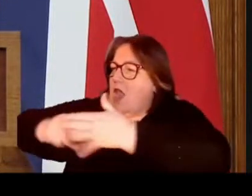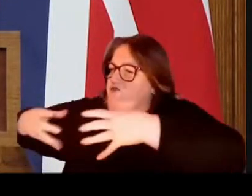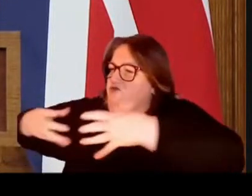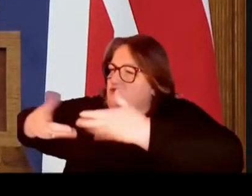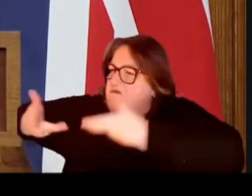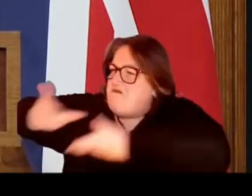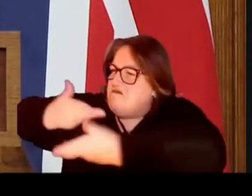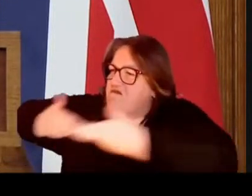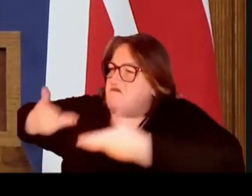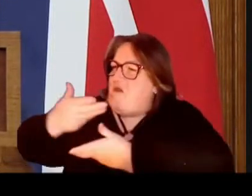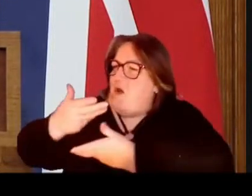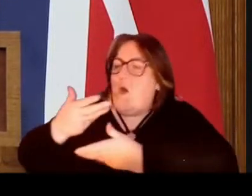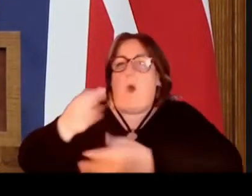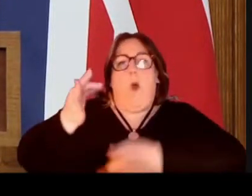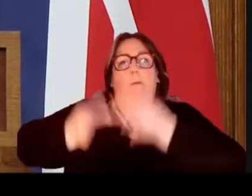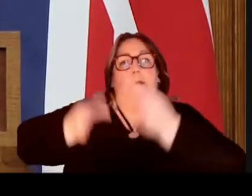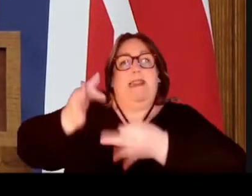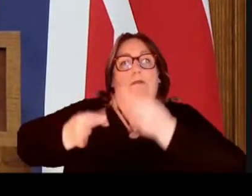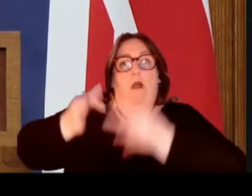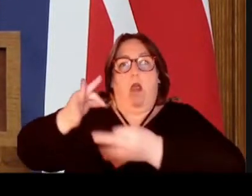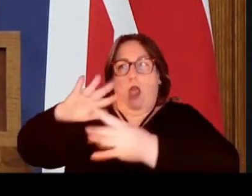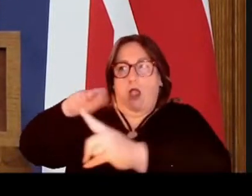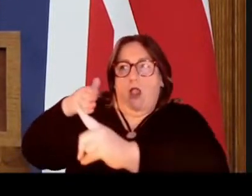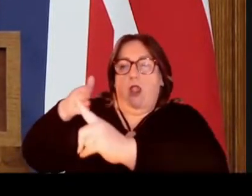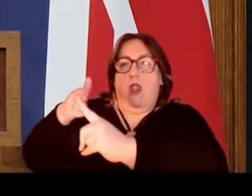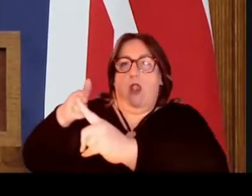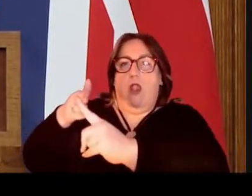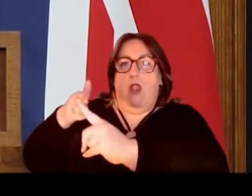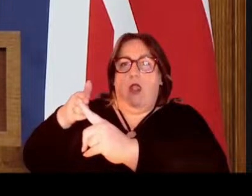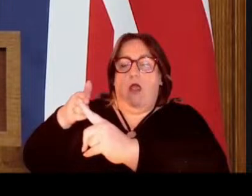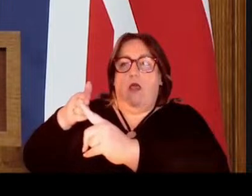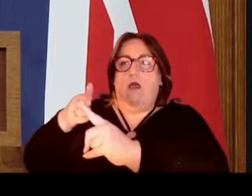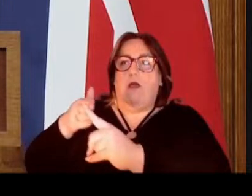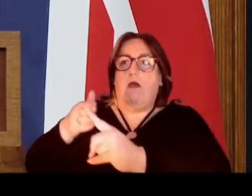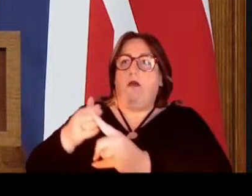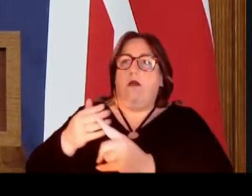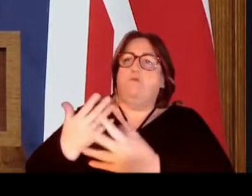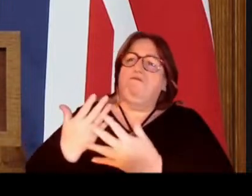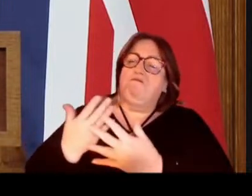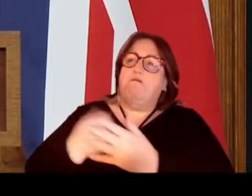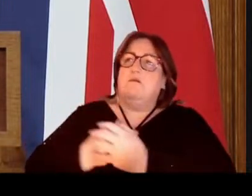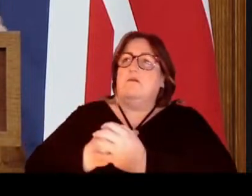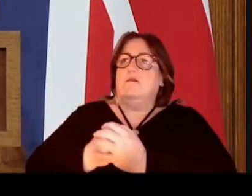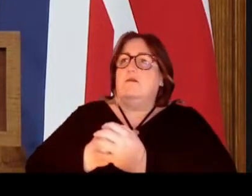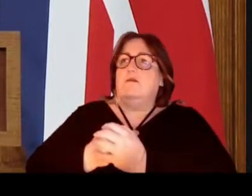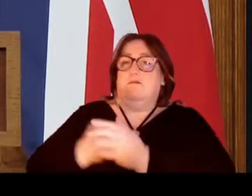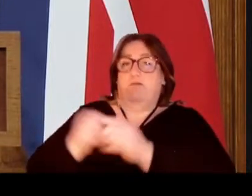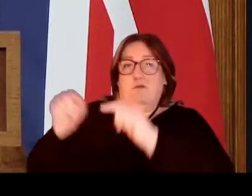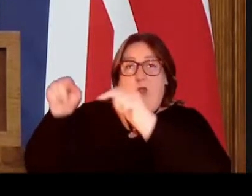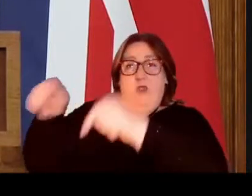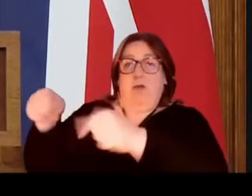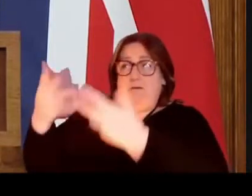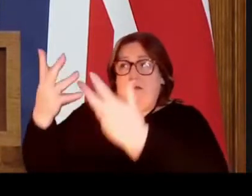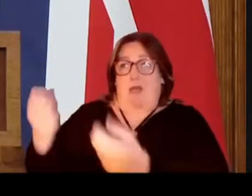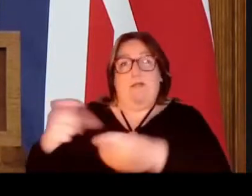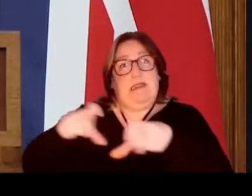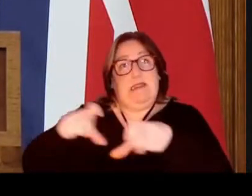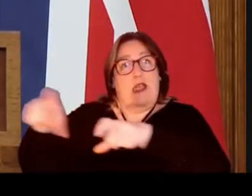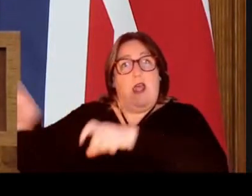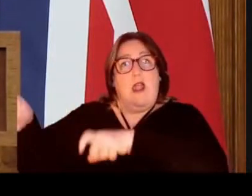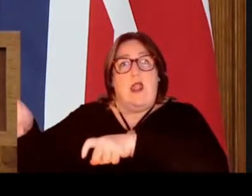like Al-Qaeda. That threat, of course, remains. But